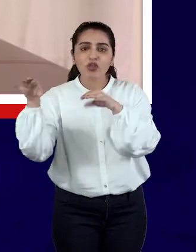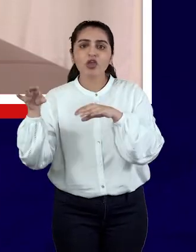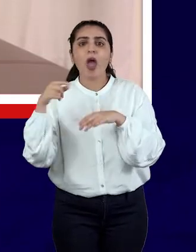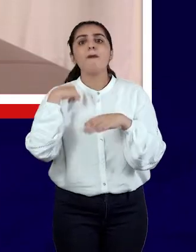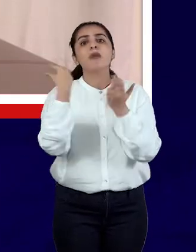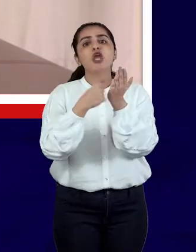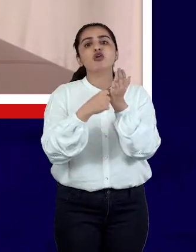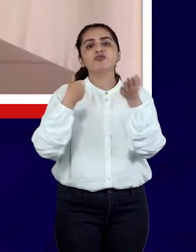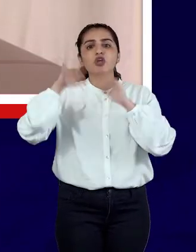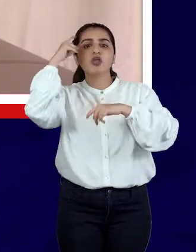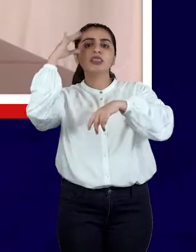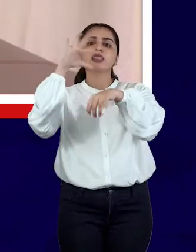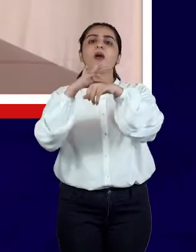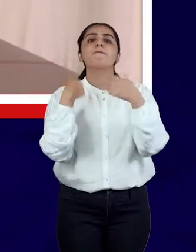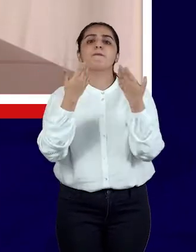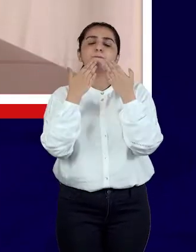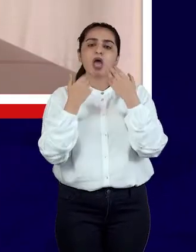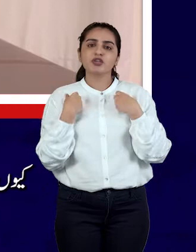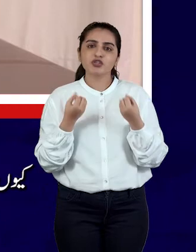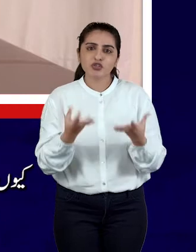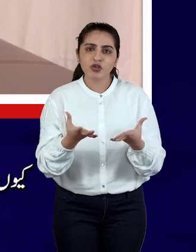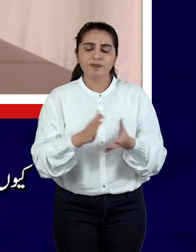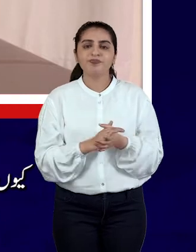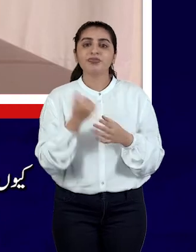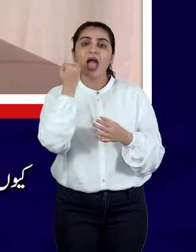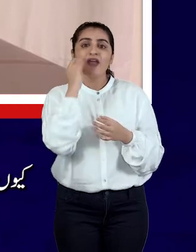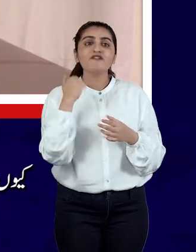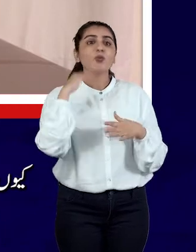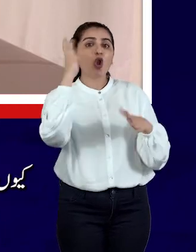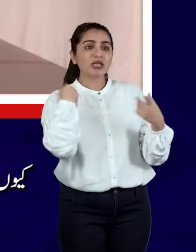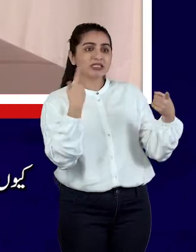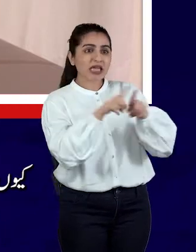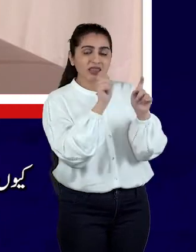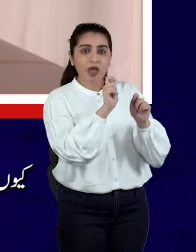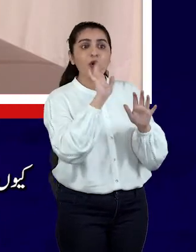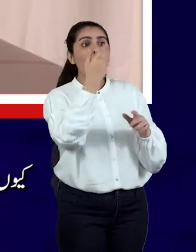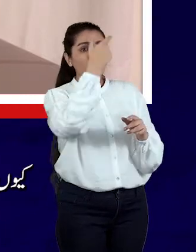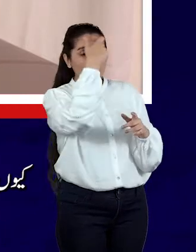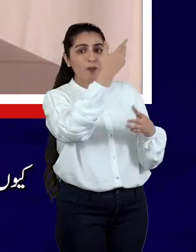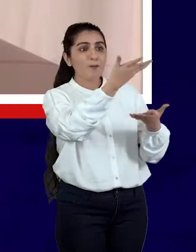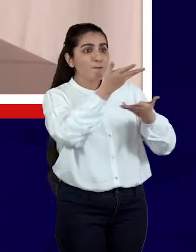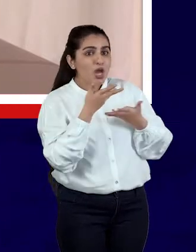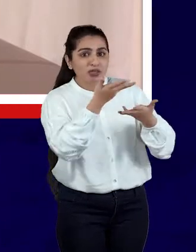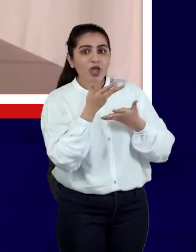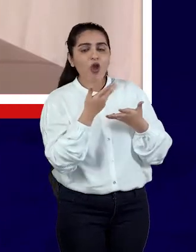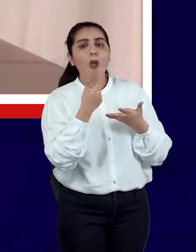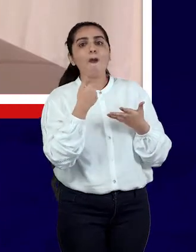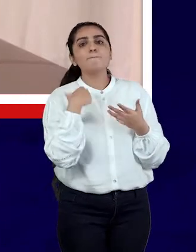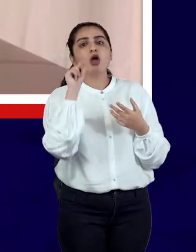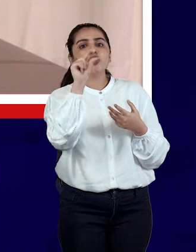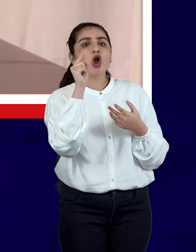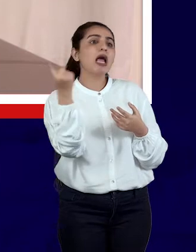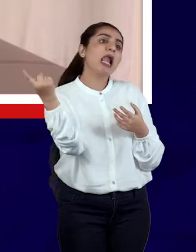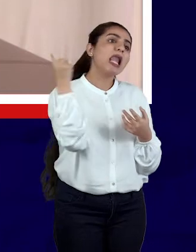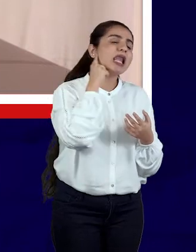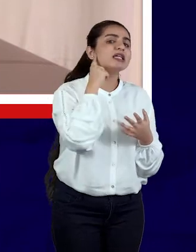I went on to university to study psychology. I thought at least if I'm working with somebody and they're telling me a problem, I should at least have the skill